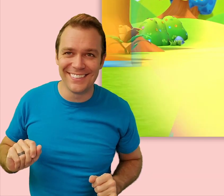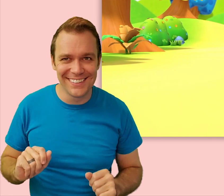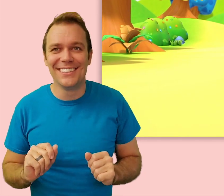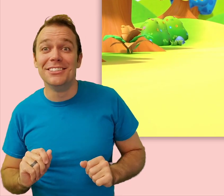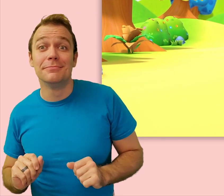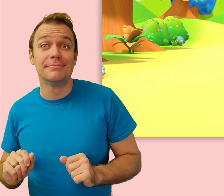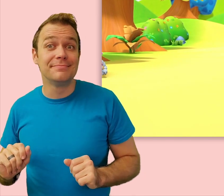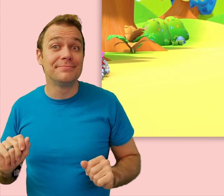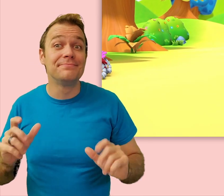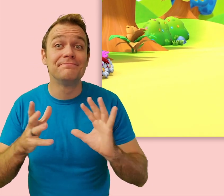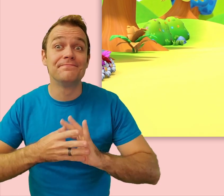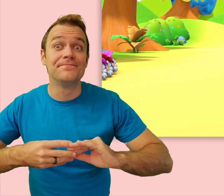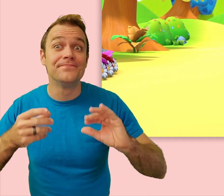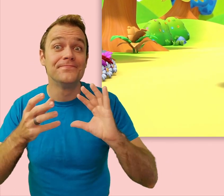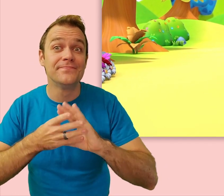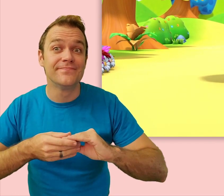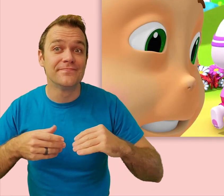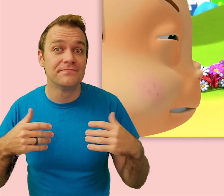goes.